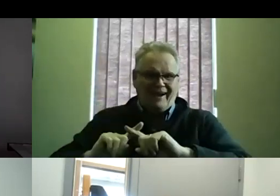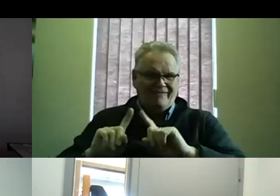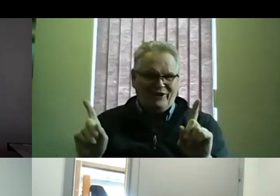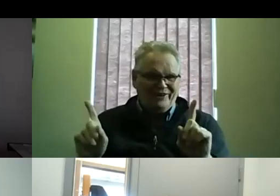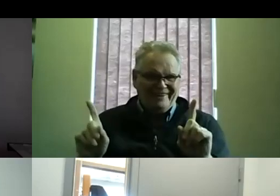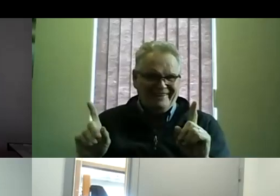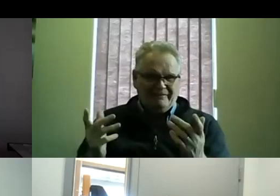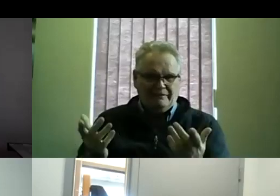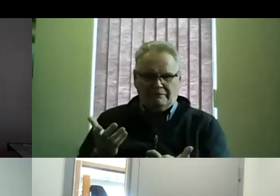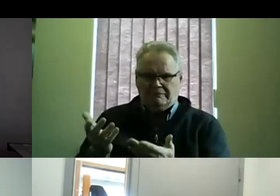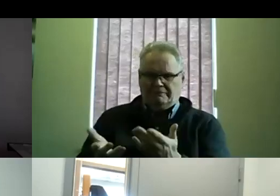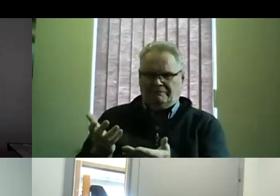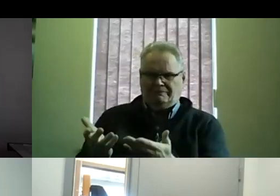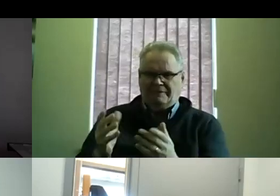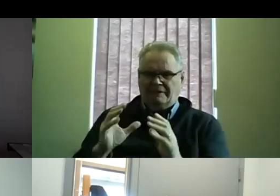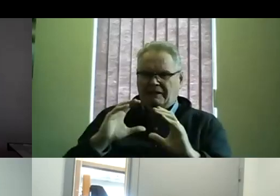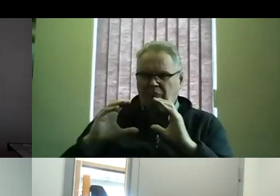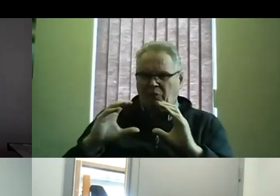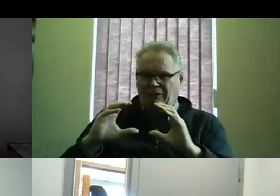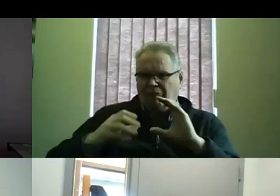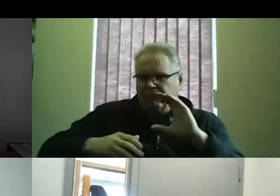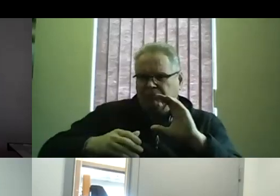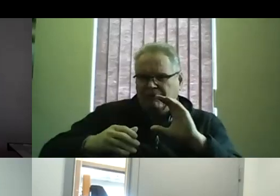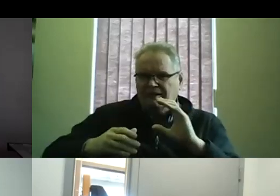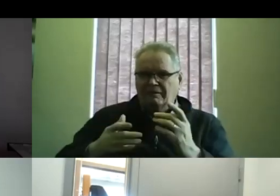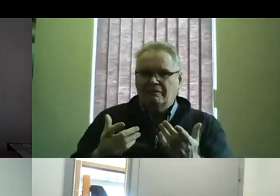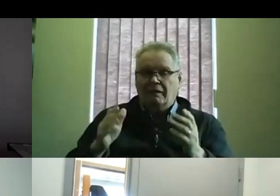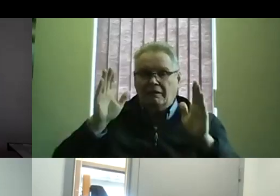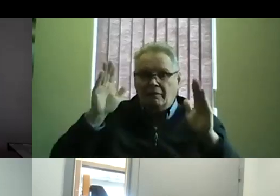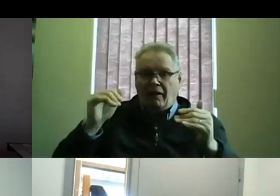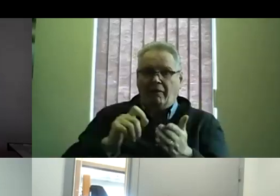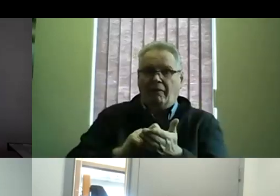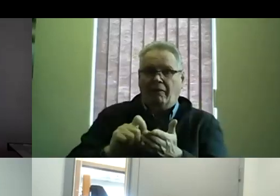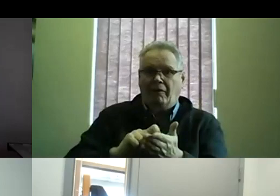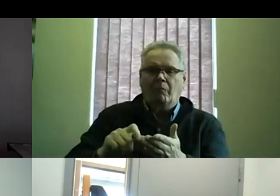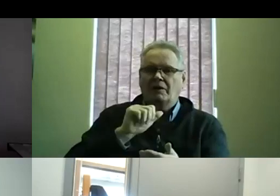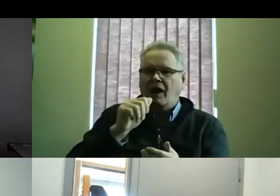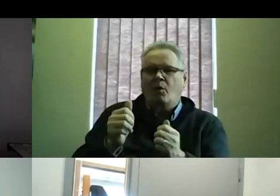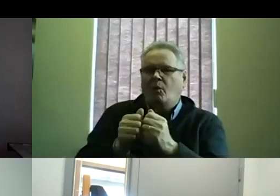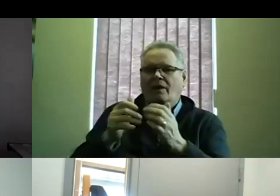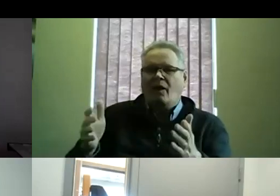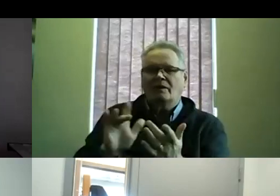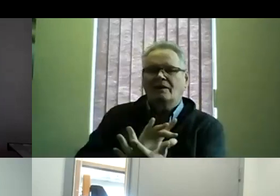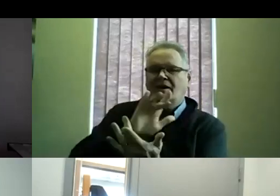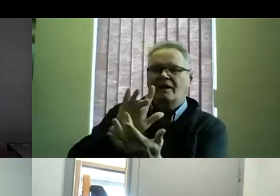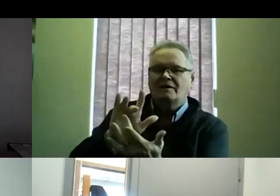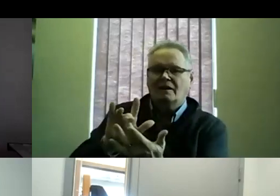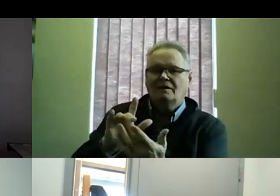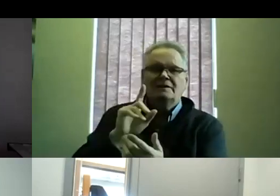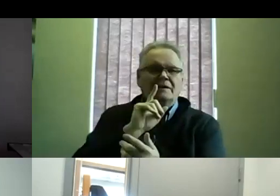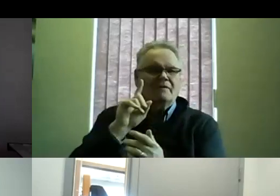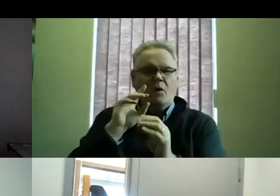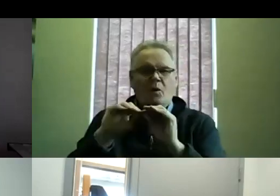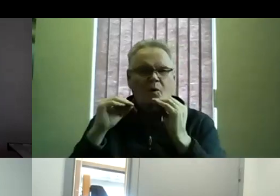client and their living situation, and it may be very different, the communication, whether it be